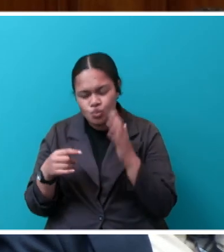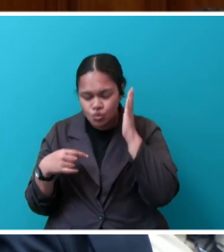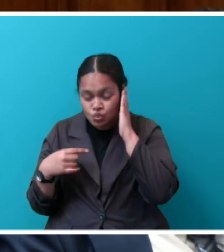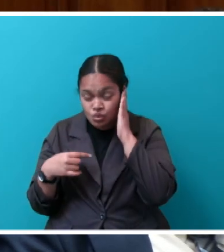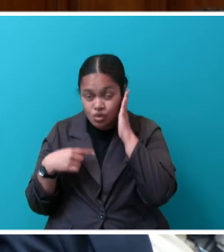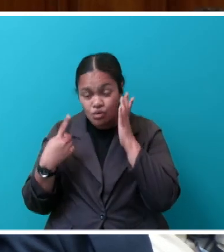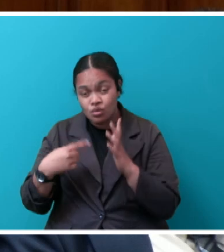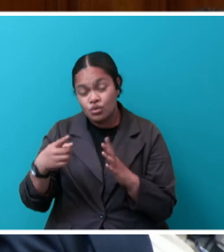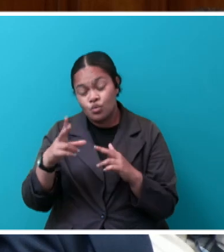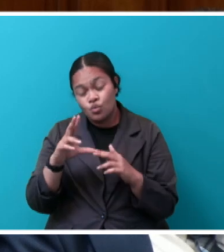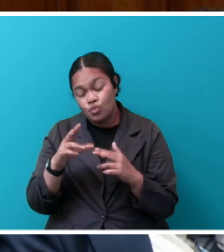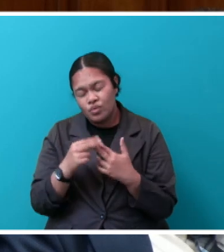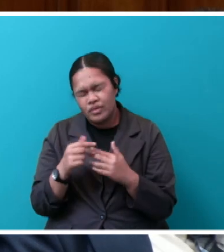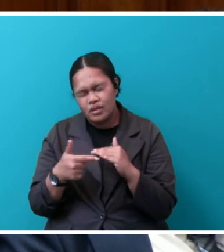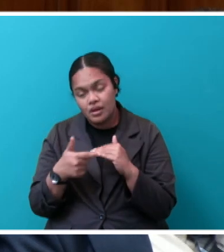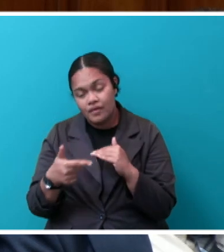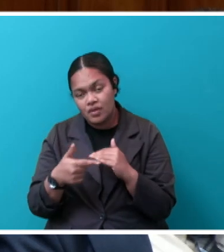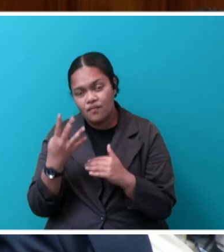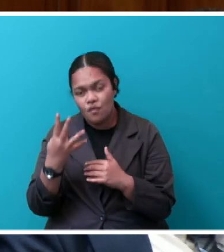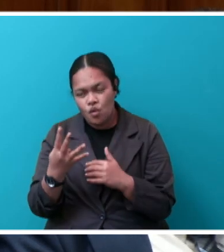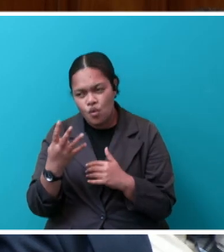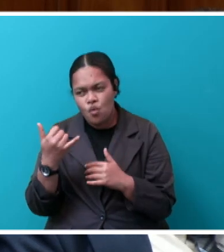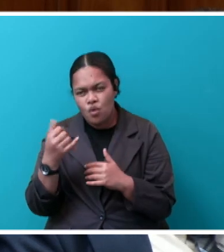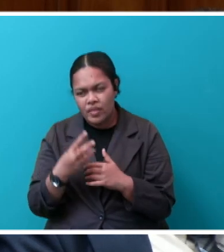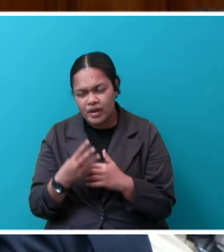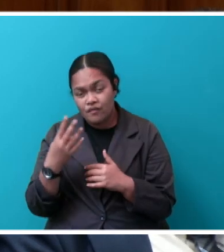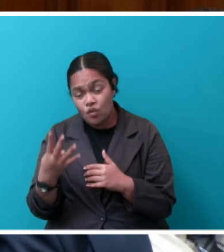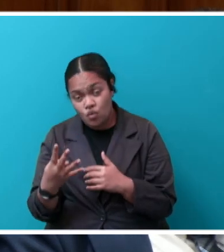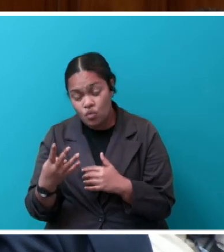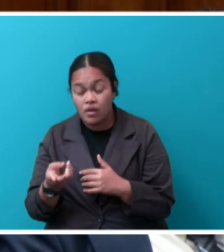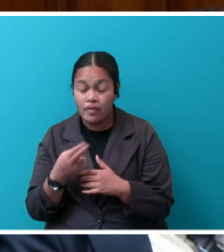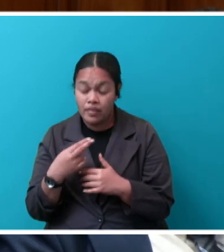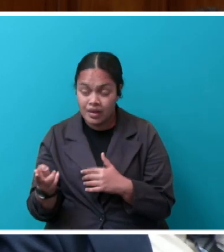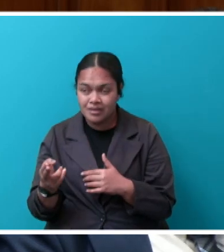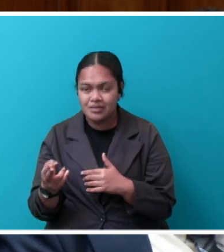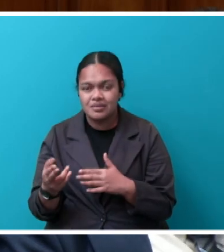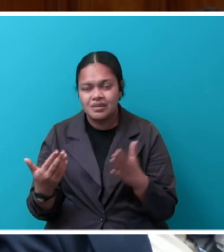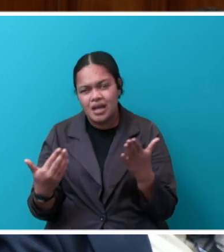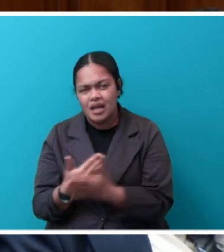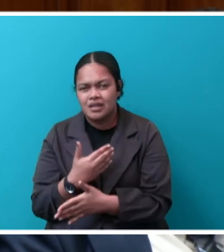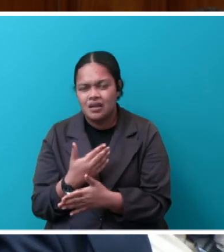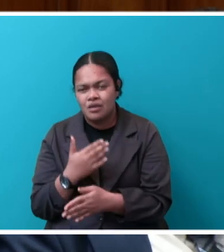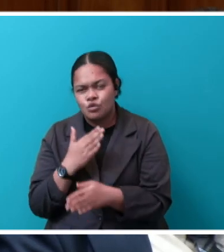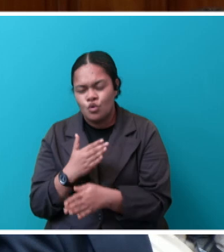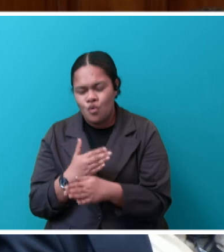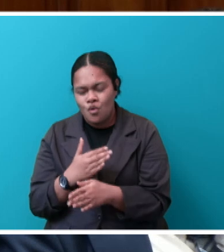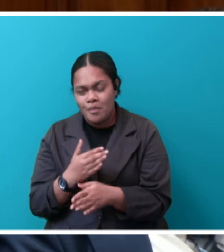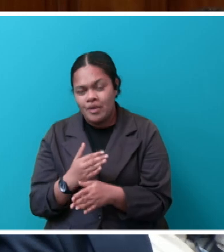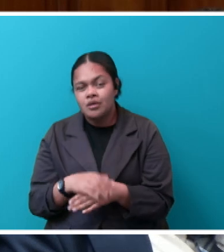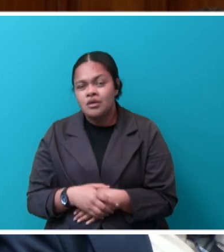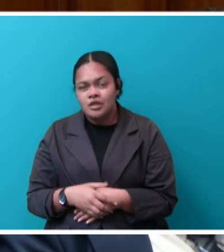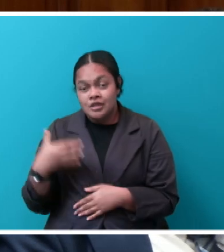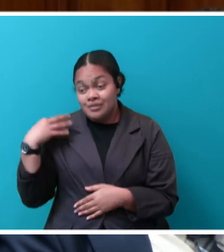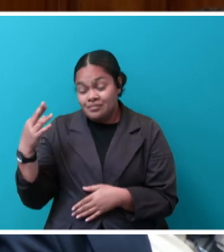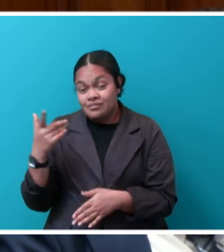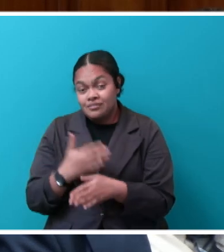the level 4 or level 3 and 4 and then enter the job market. We also saw